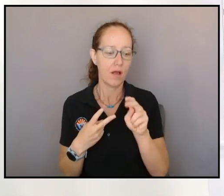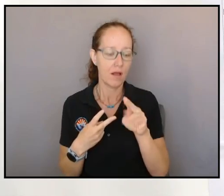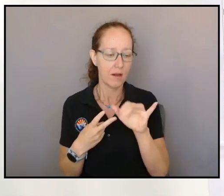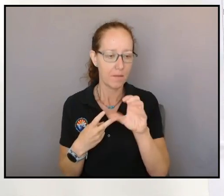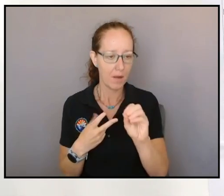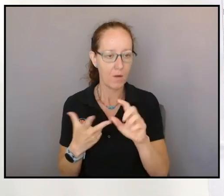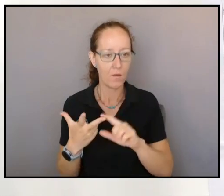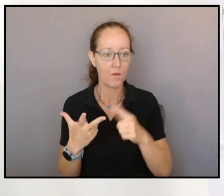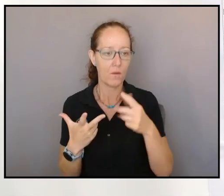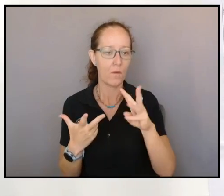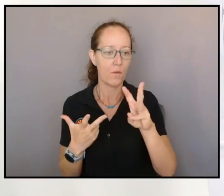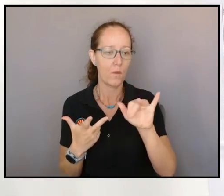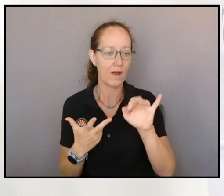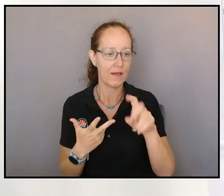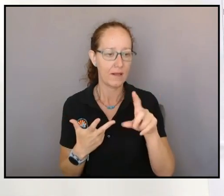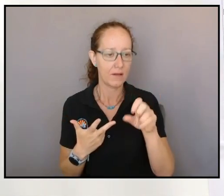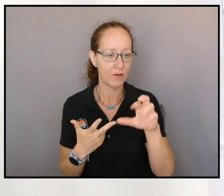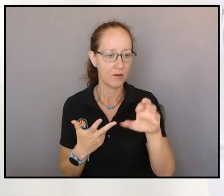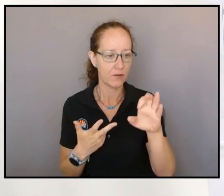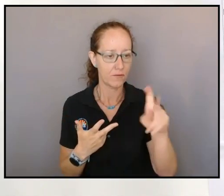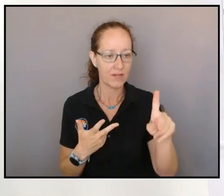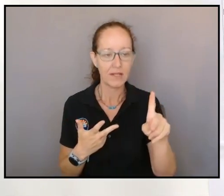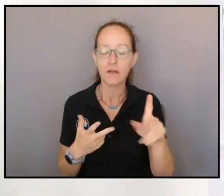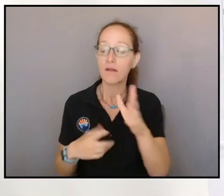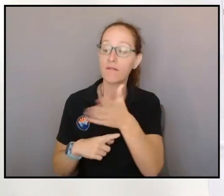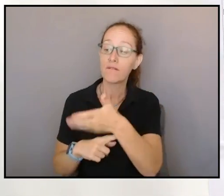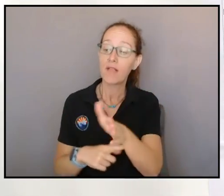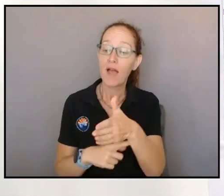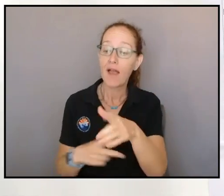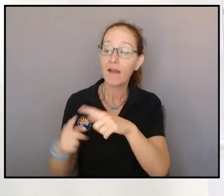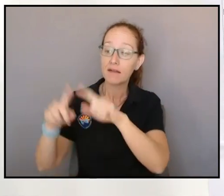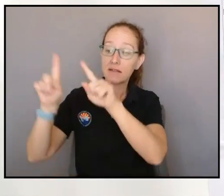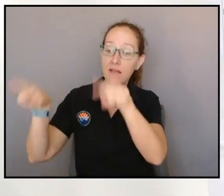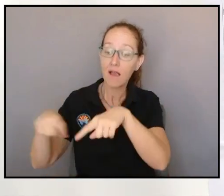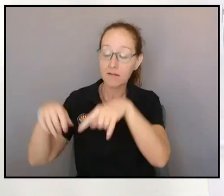not necessarily needed for the fire, so just doing more cleanup work like that.